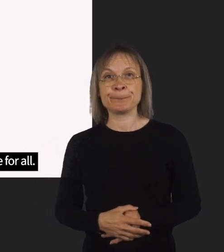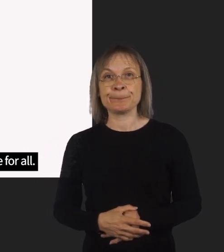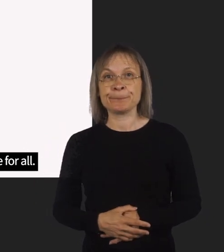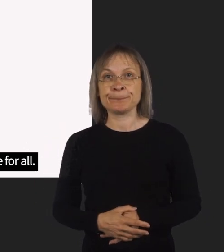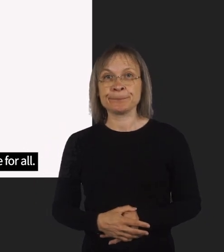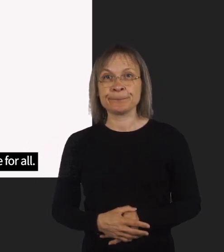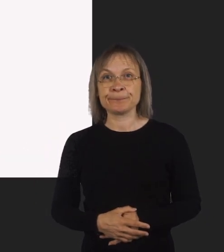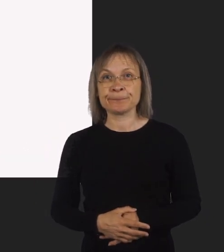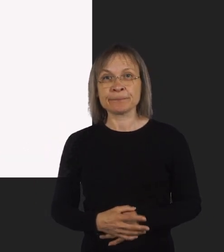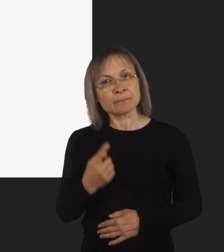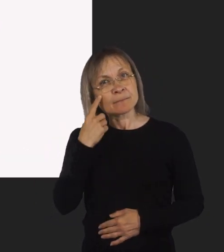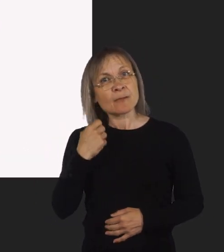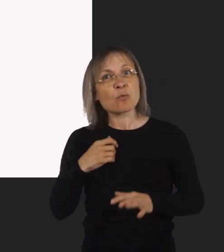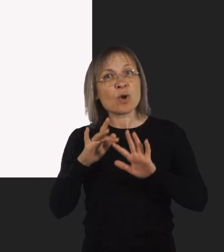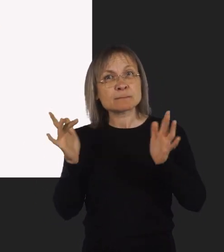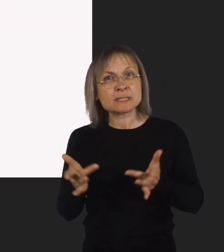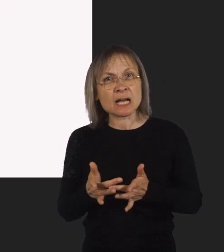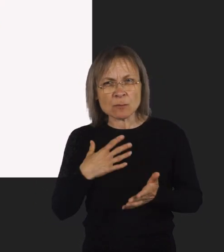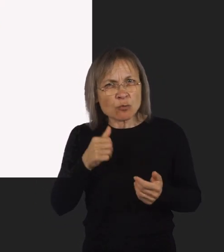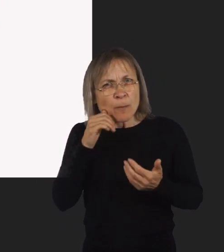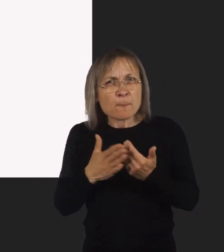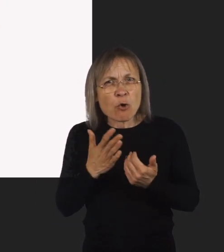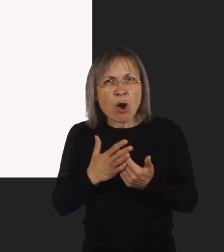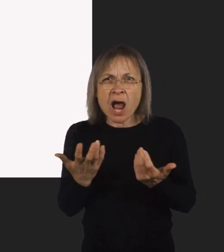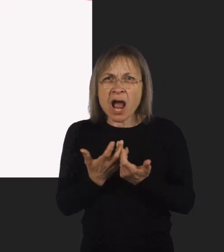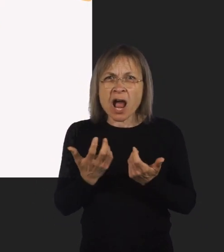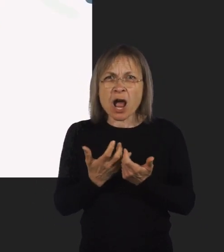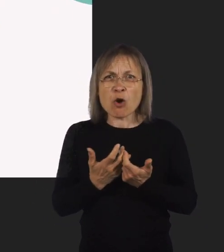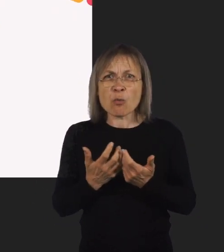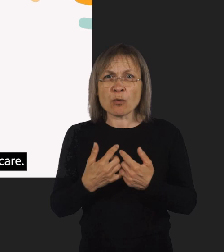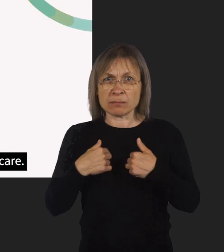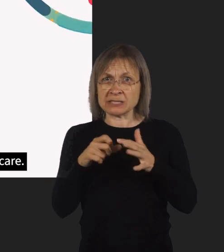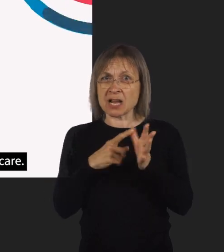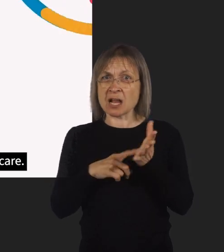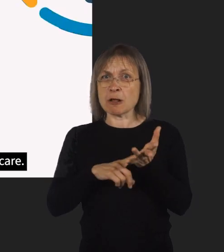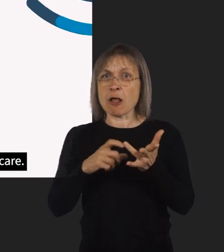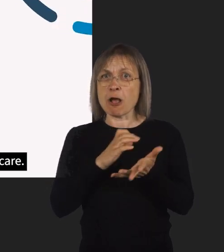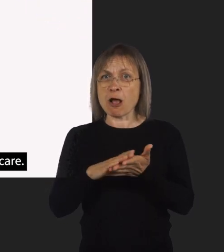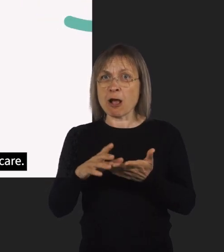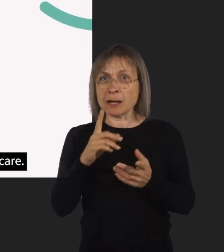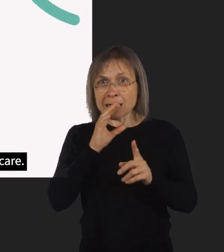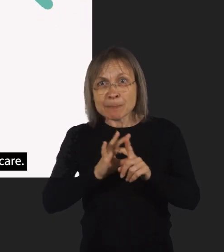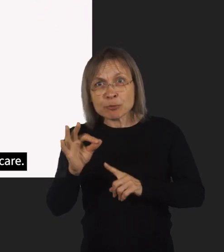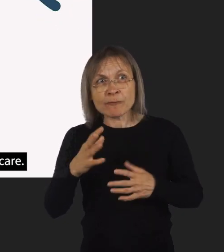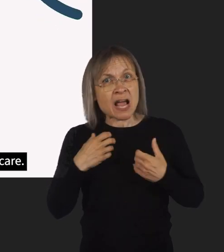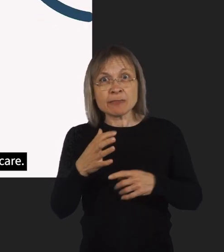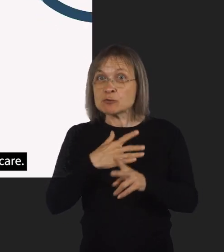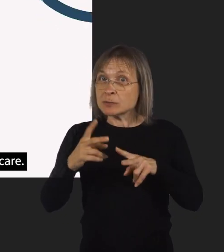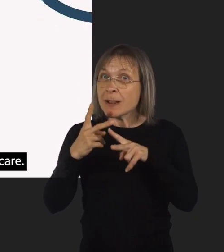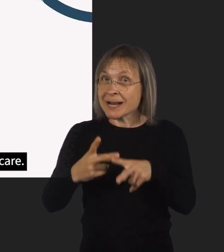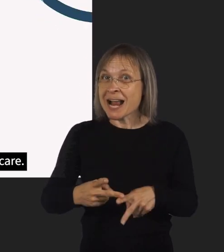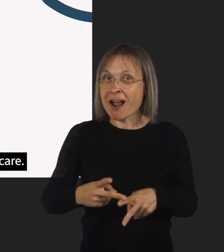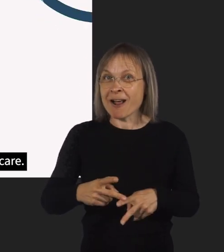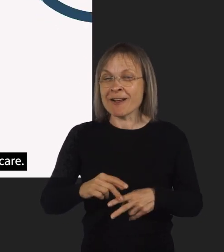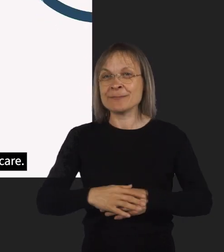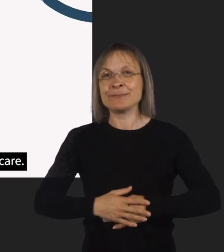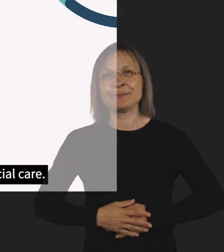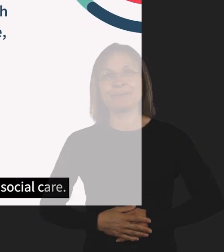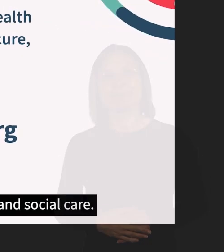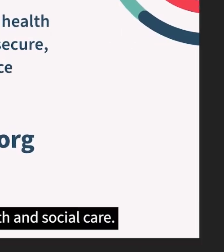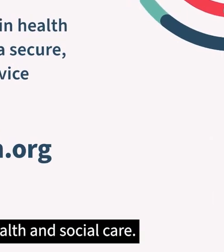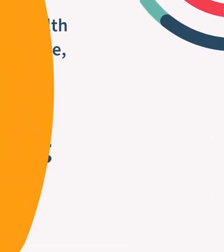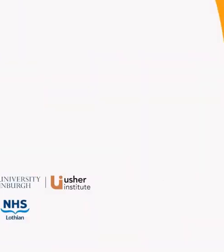all. Visit our website to discover more about how DataLoch enables improvements in health and social